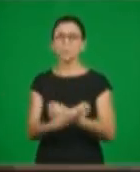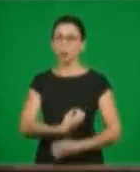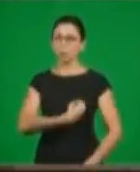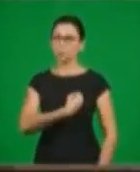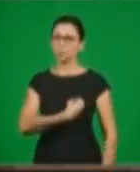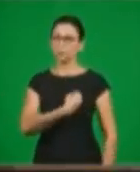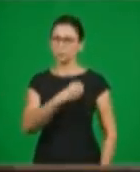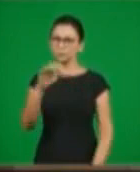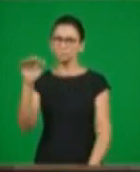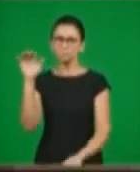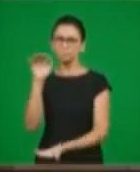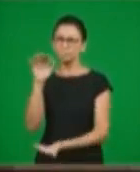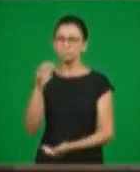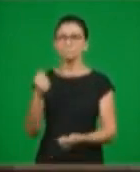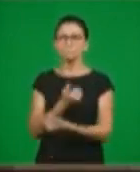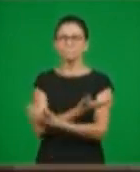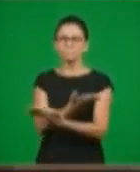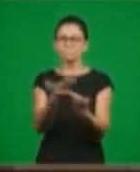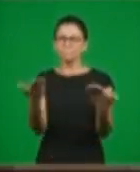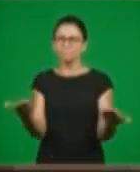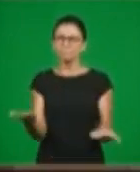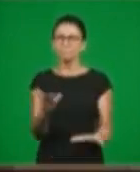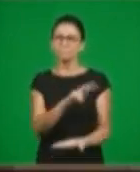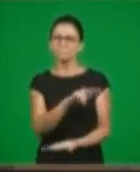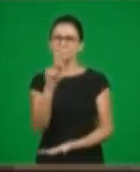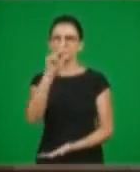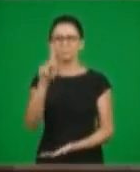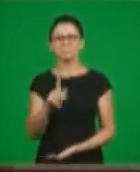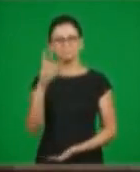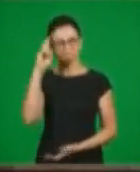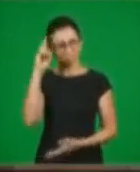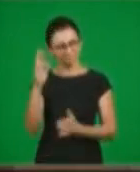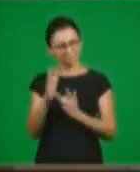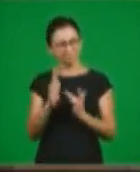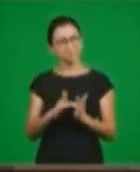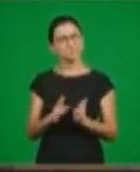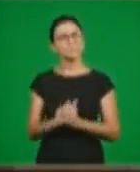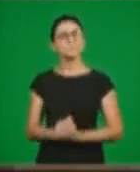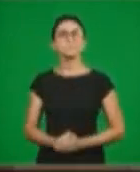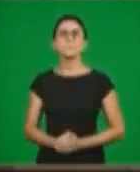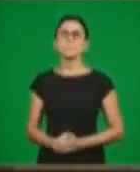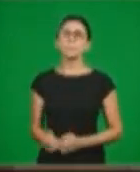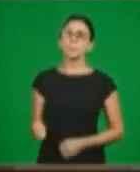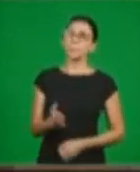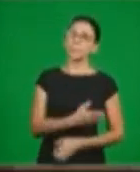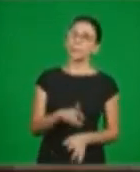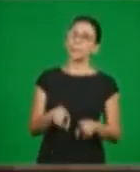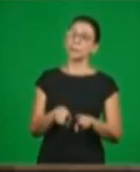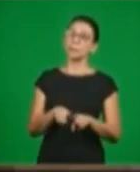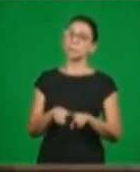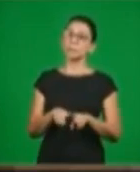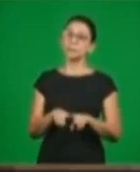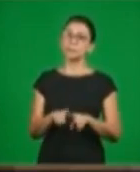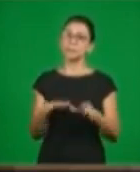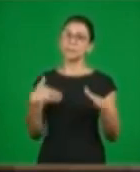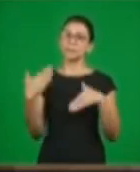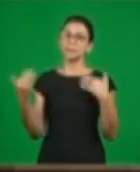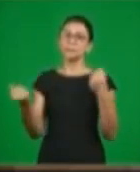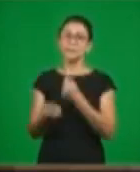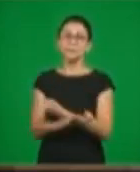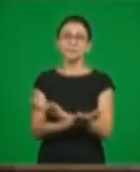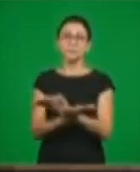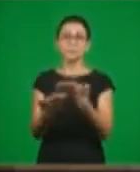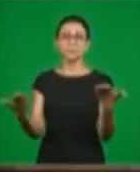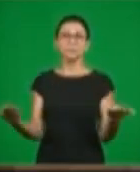And now they're watching live through satellite, and we thank all them. And we also